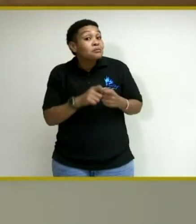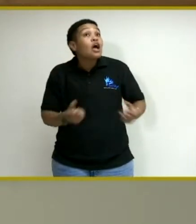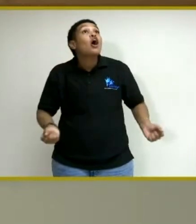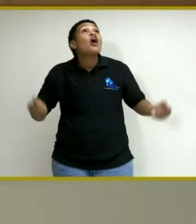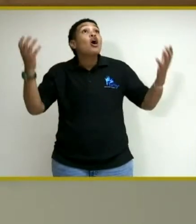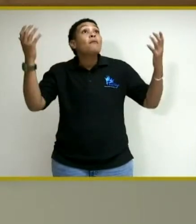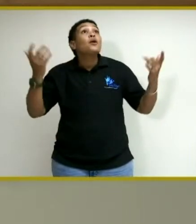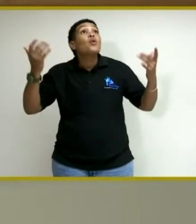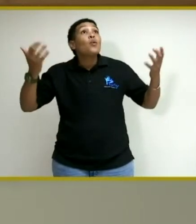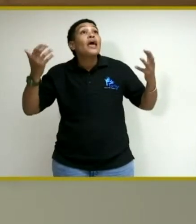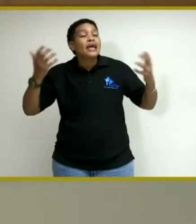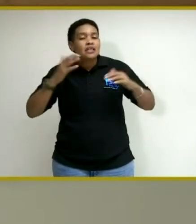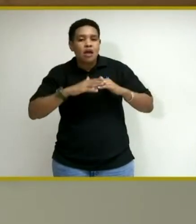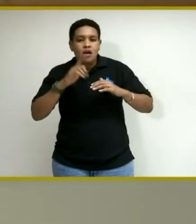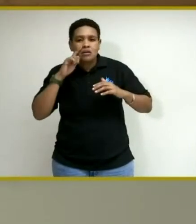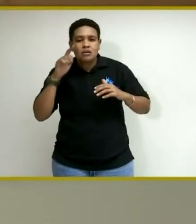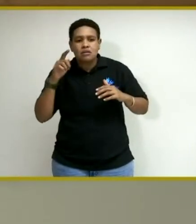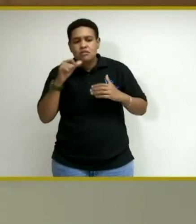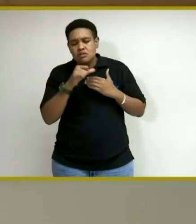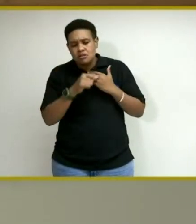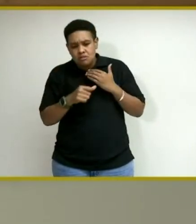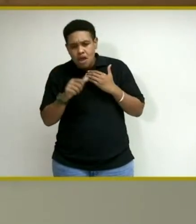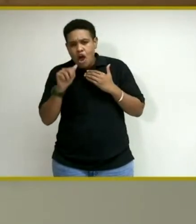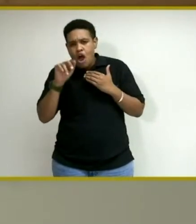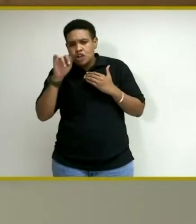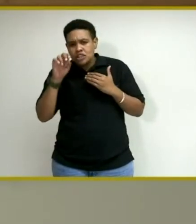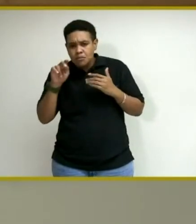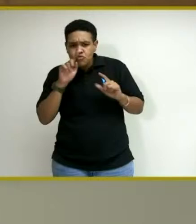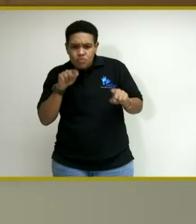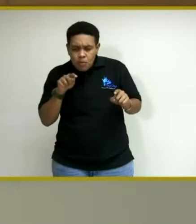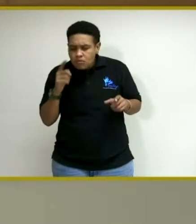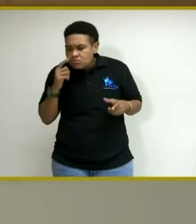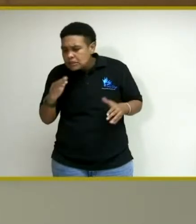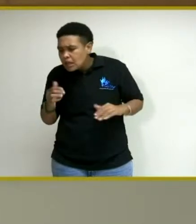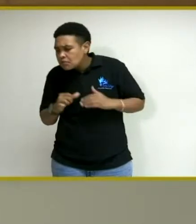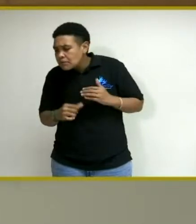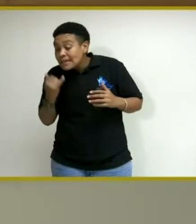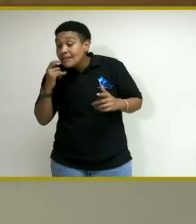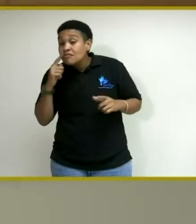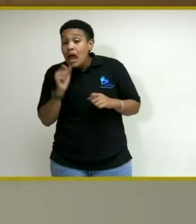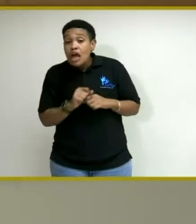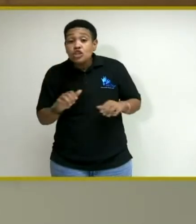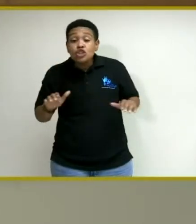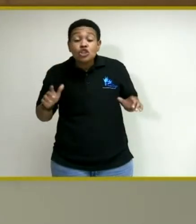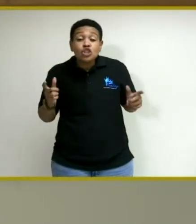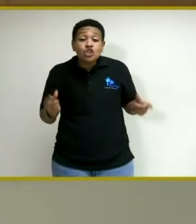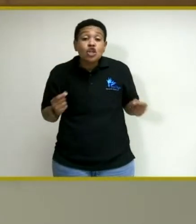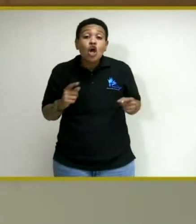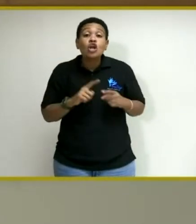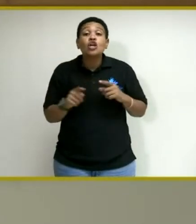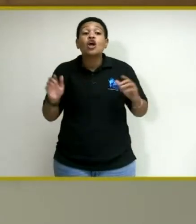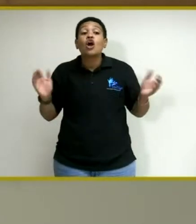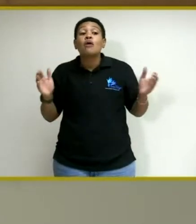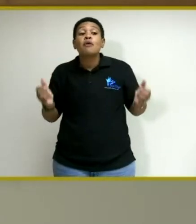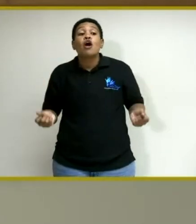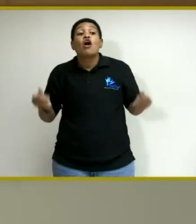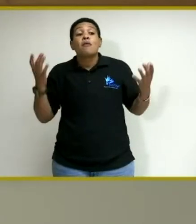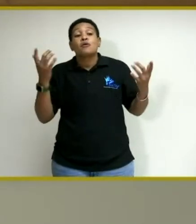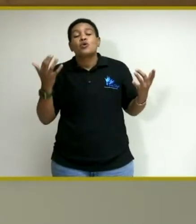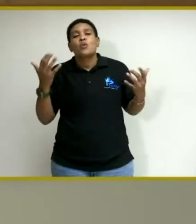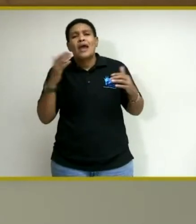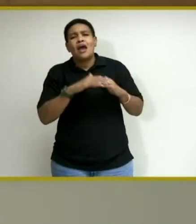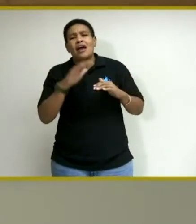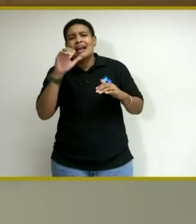are waiting on postmortem reports, if postmortems were actually done, versus how many are just waiting on